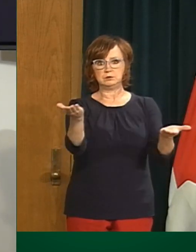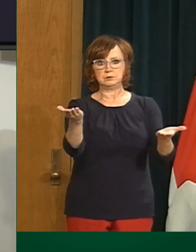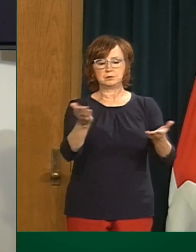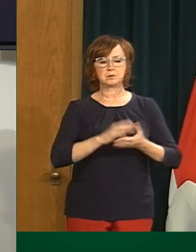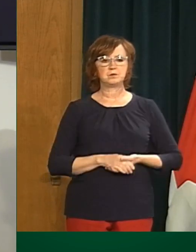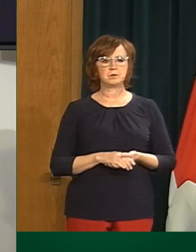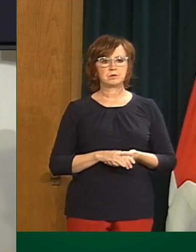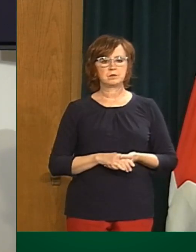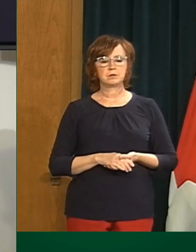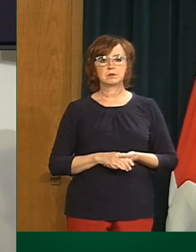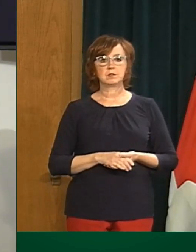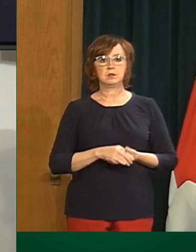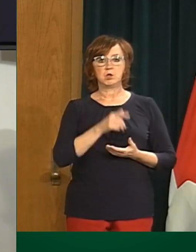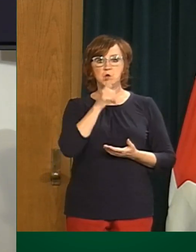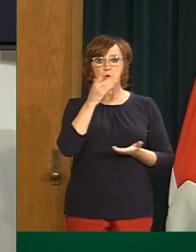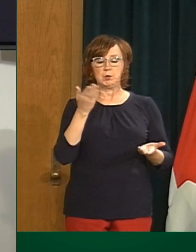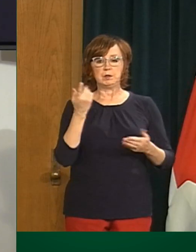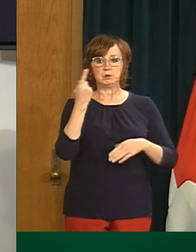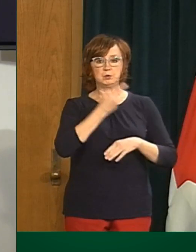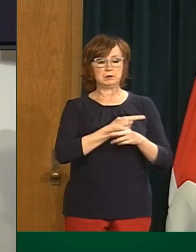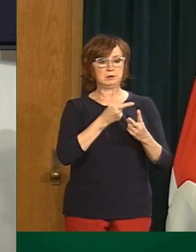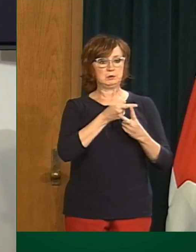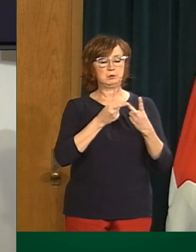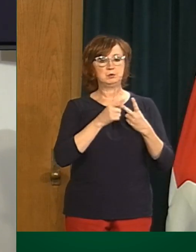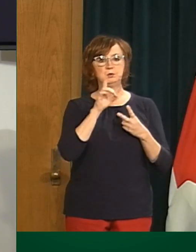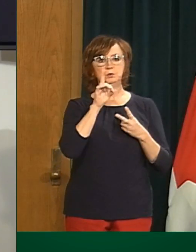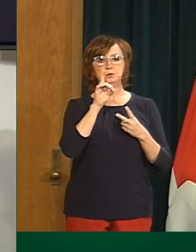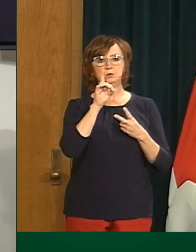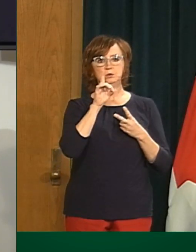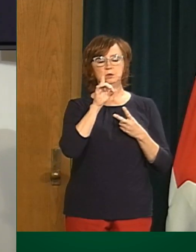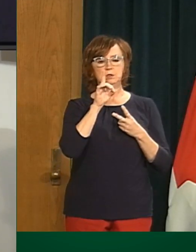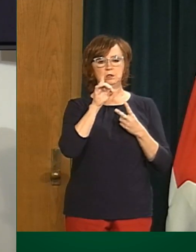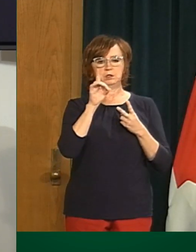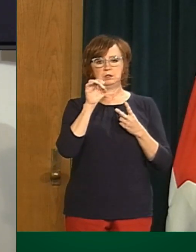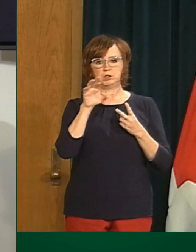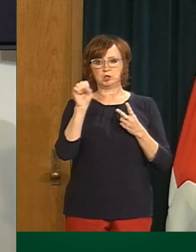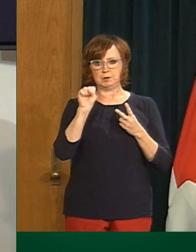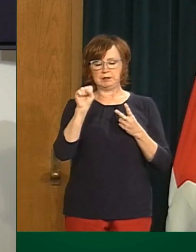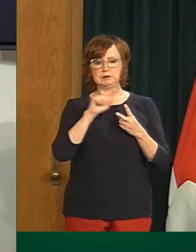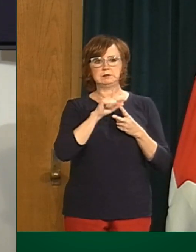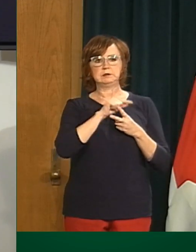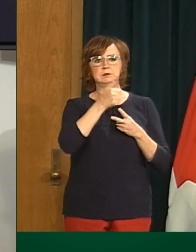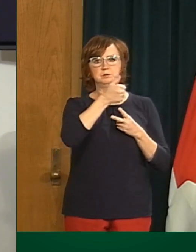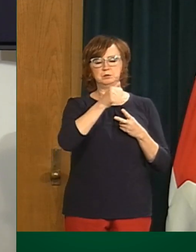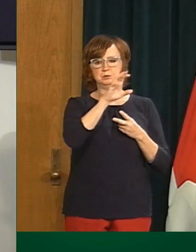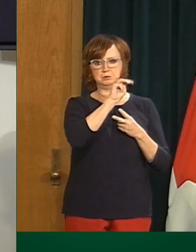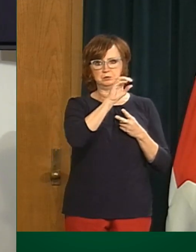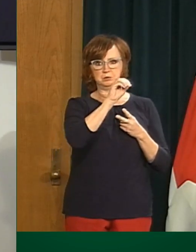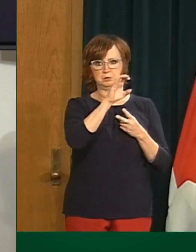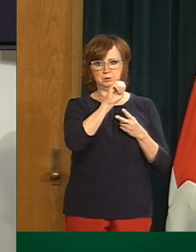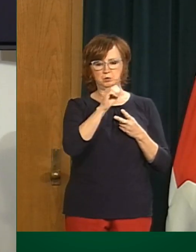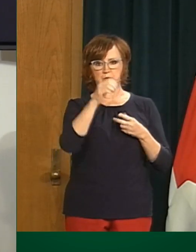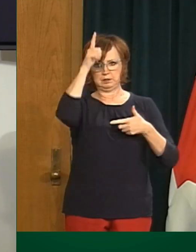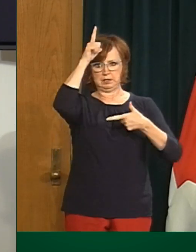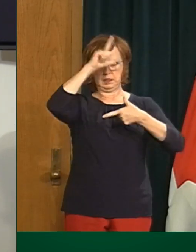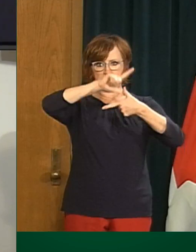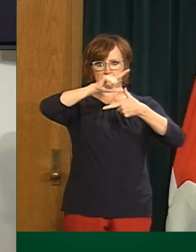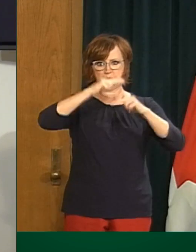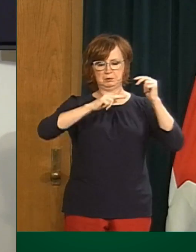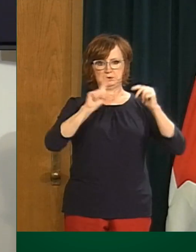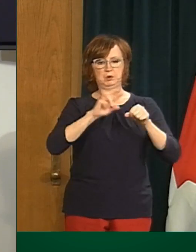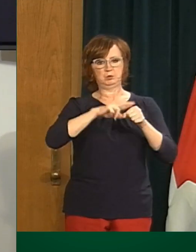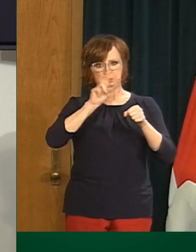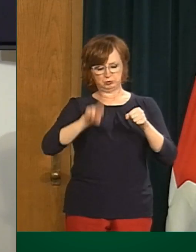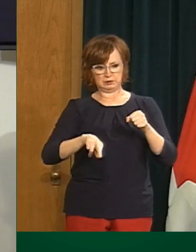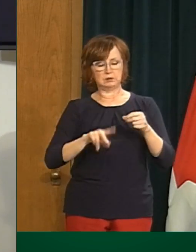Again, Premier Scott Moe and Dr. Shahab are joining us from the Legislative Building in Regina. Joining us on the phone